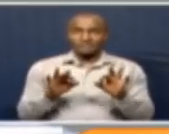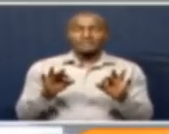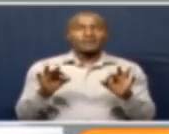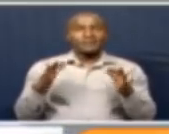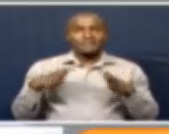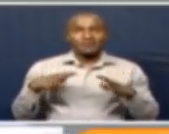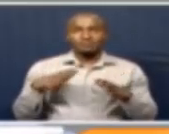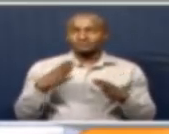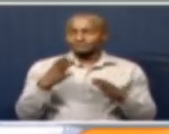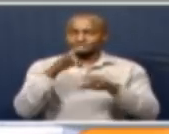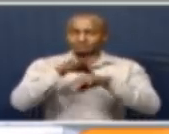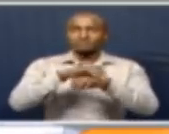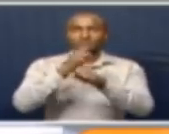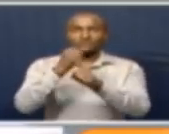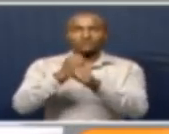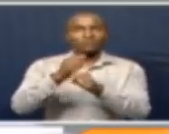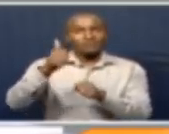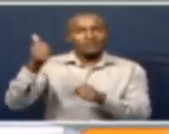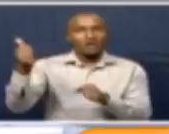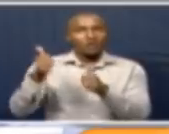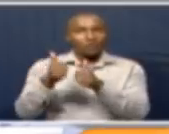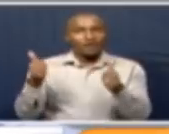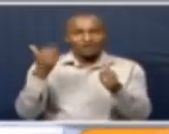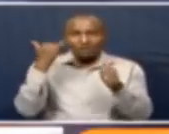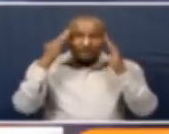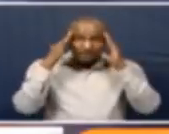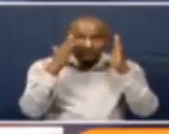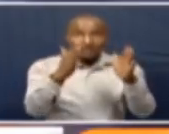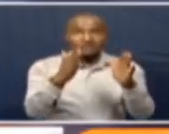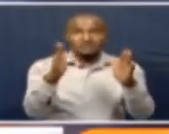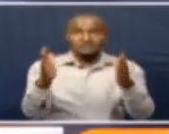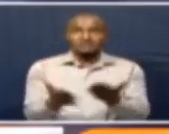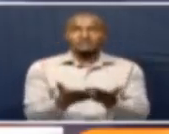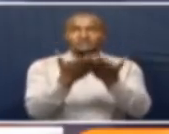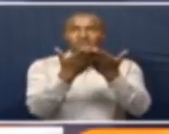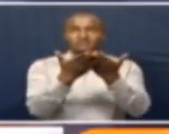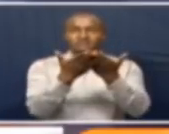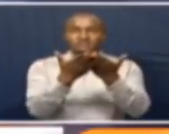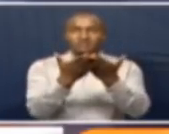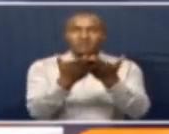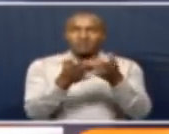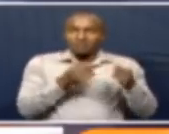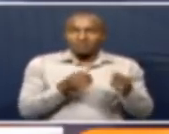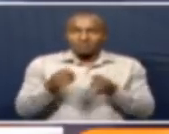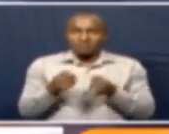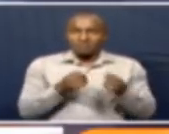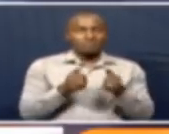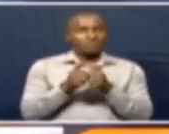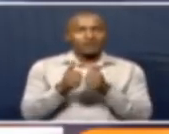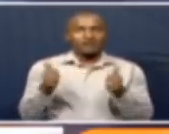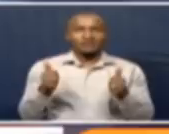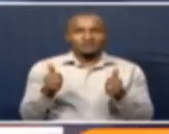getting jobs and getting abroad because of focusing on the models and focusing on the art, actually the African art,